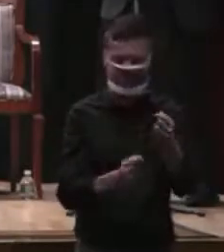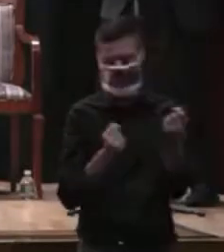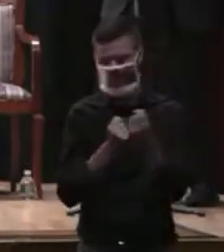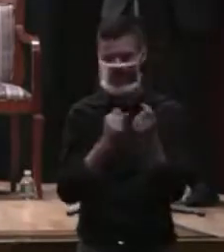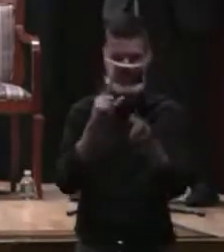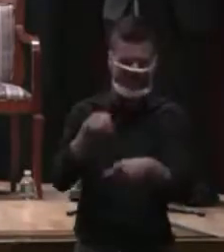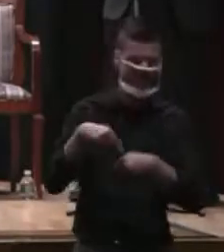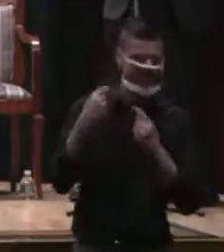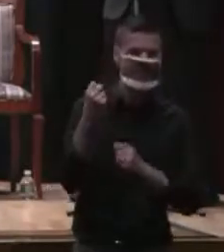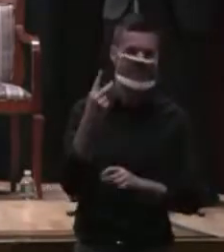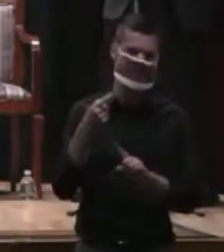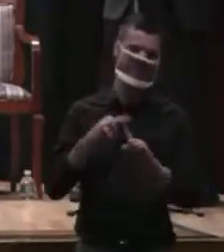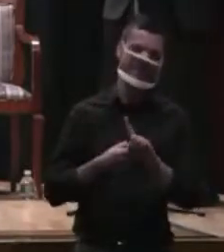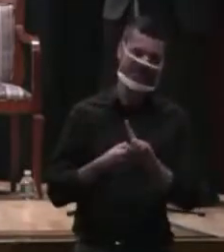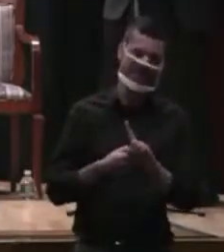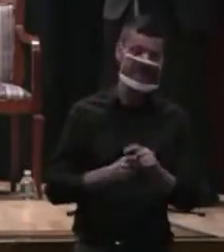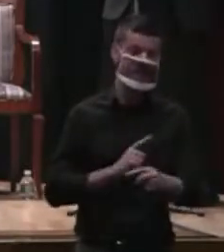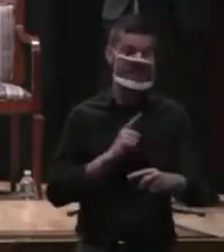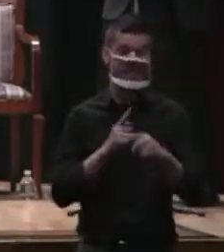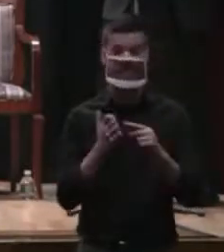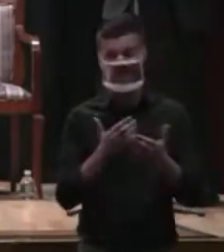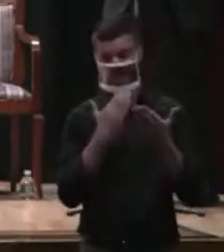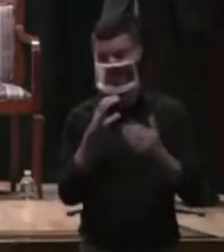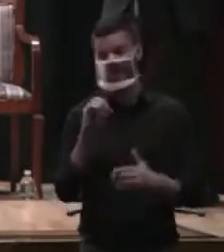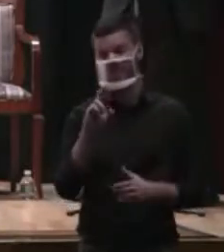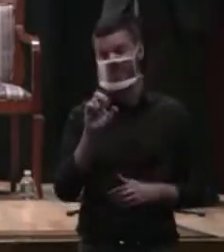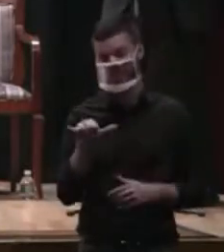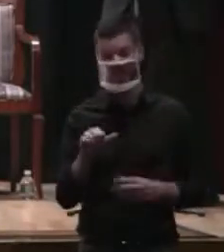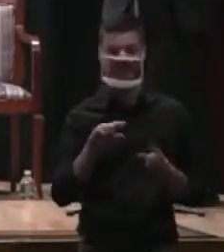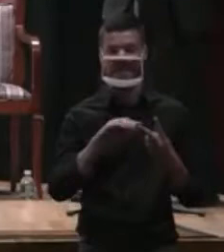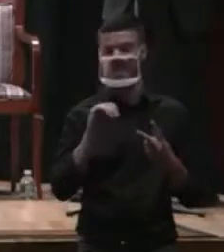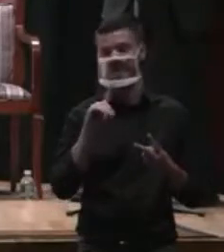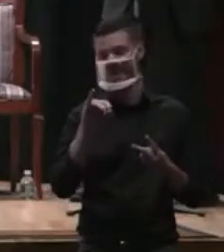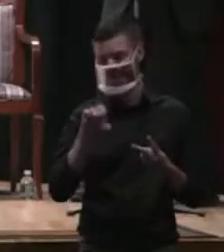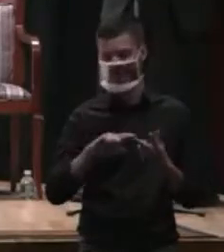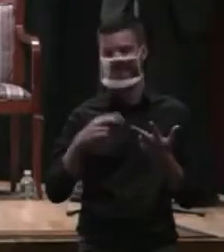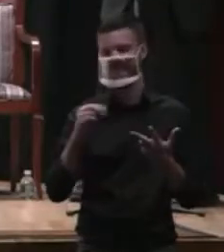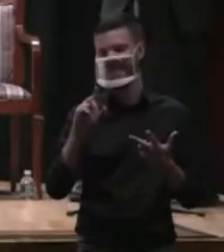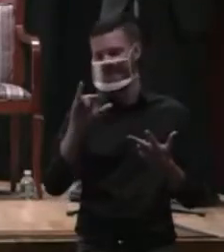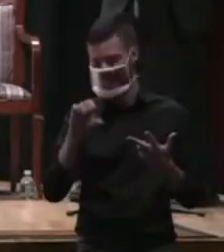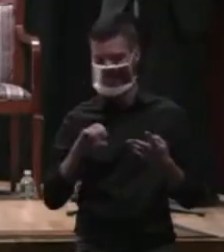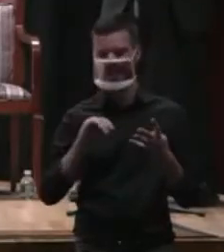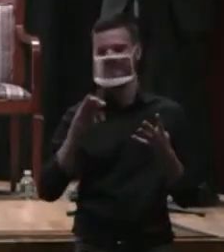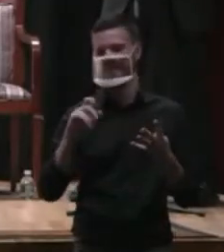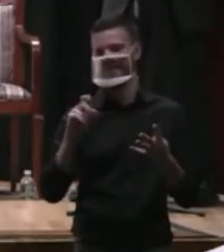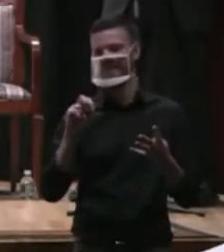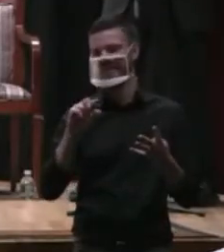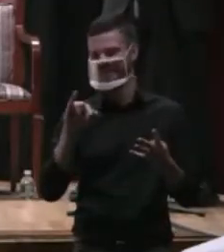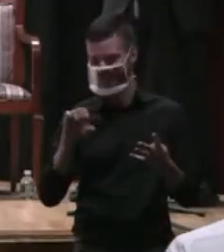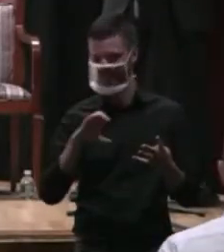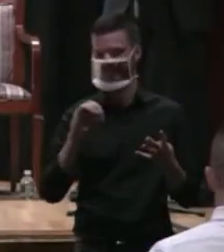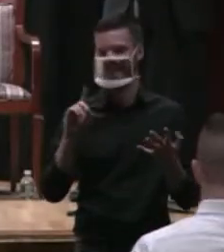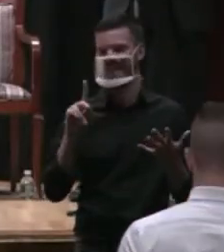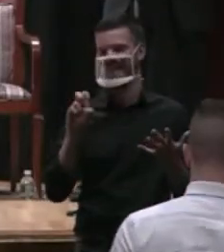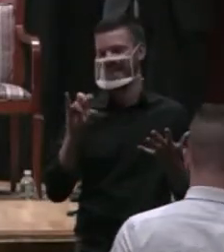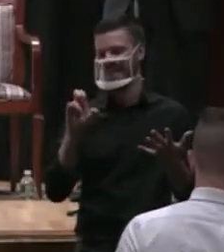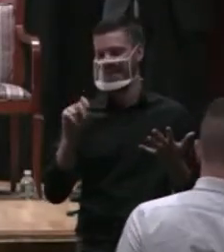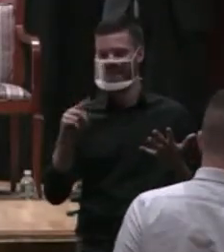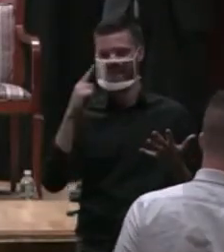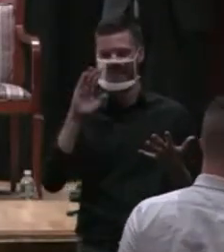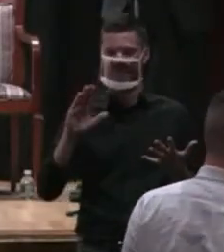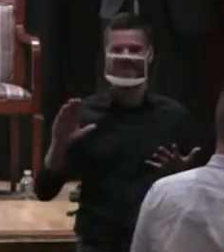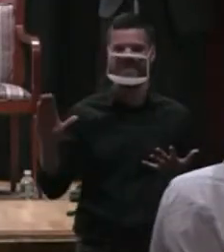12 months. He'd also like to thank Corey, Maddie, Holly, Mackenzie, and Kevin for their